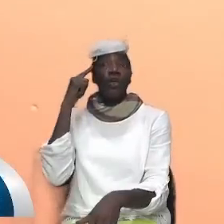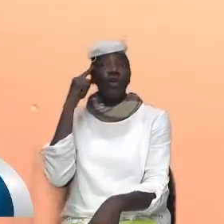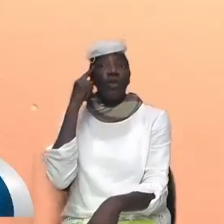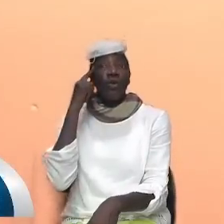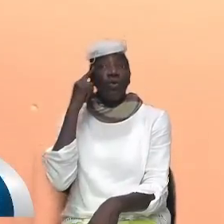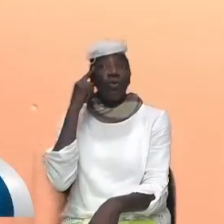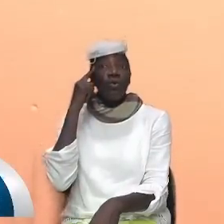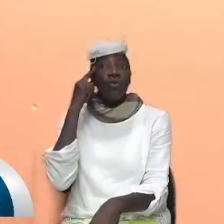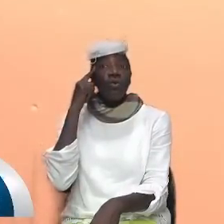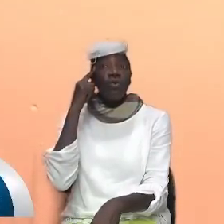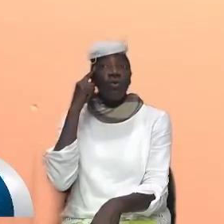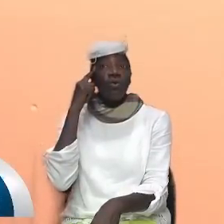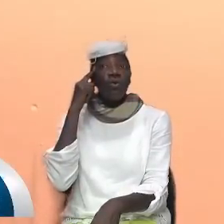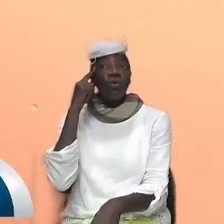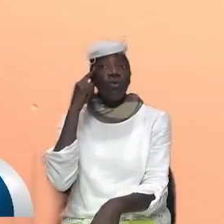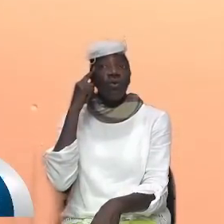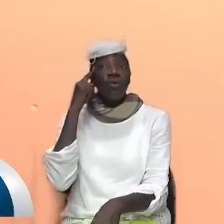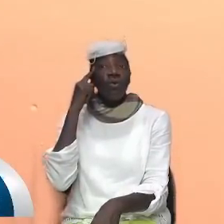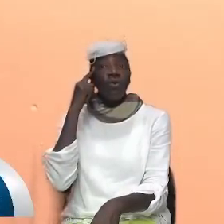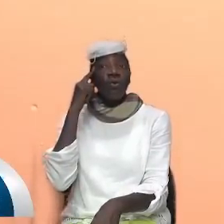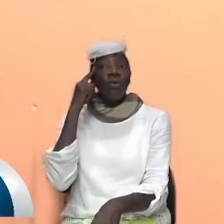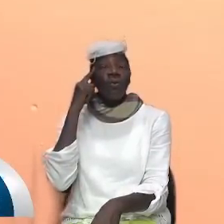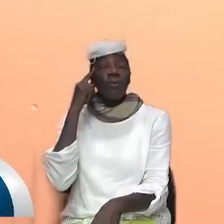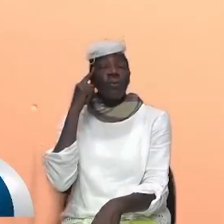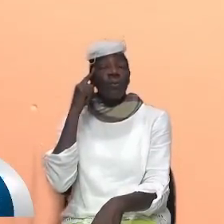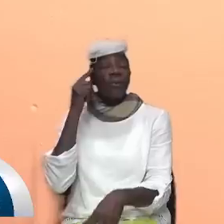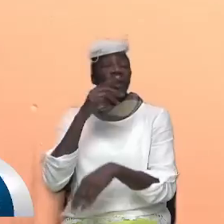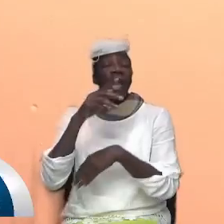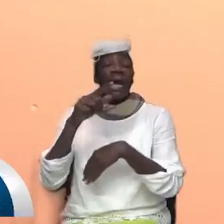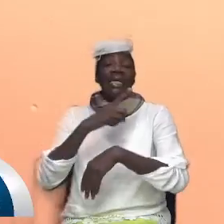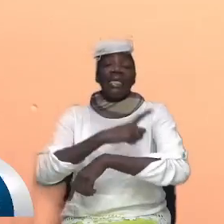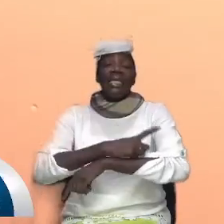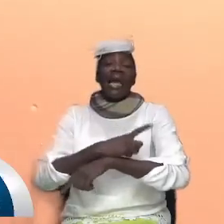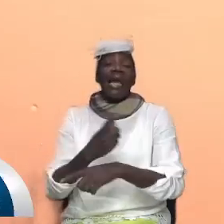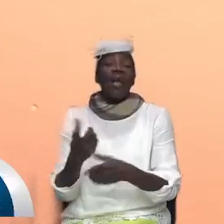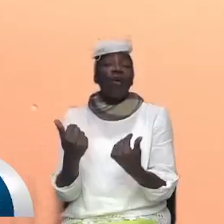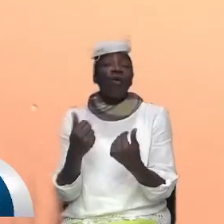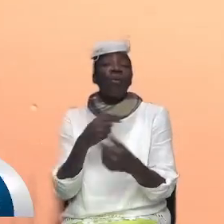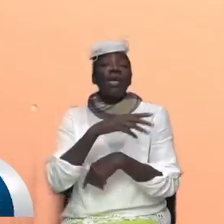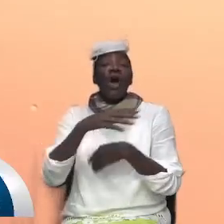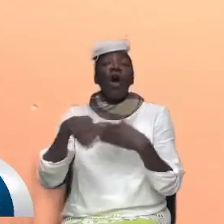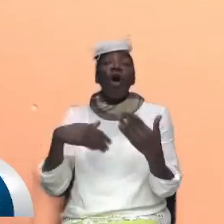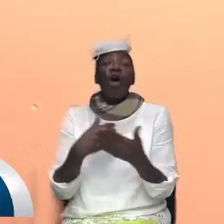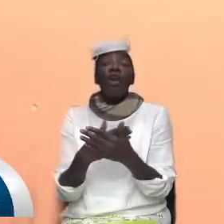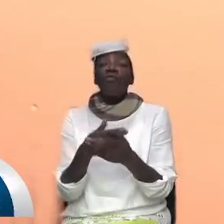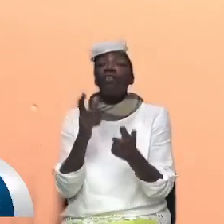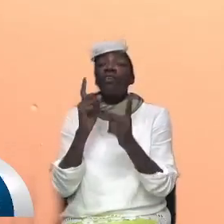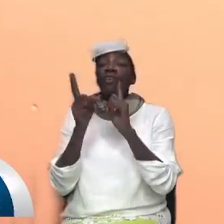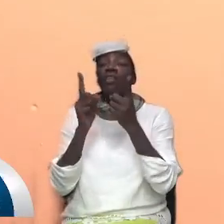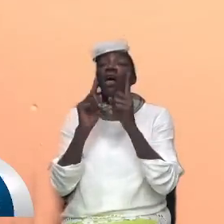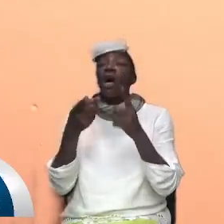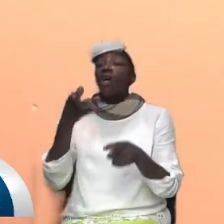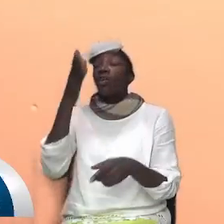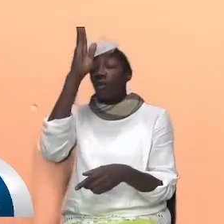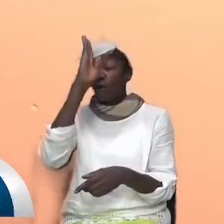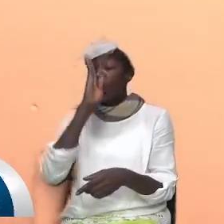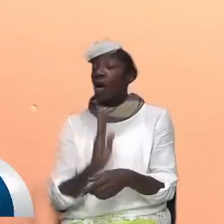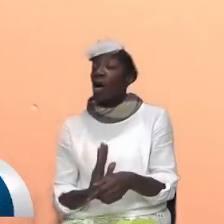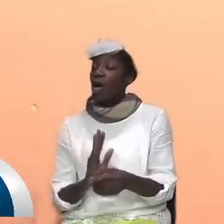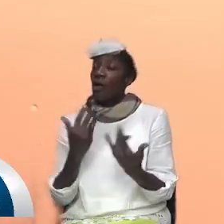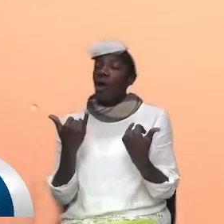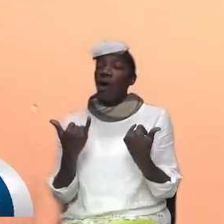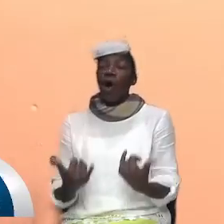is coming when all of us will have to give an account to Almighty God for how